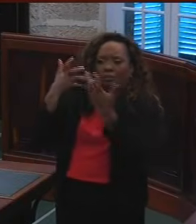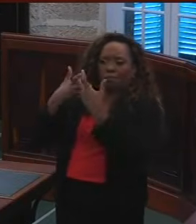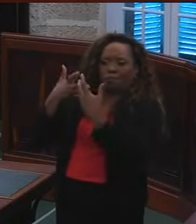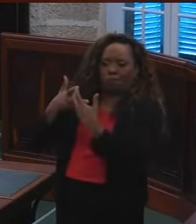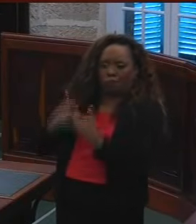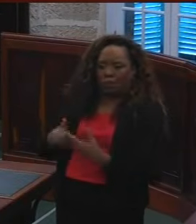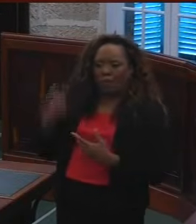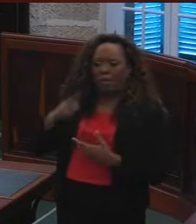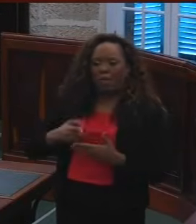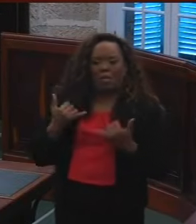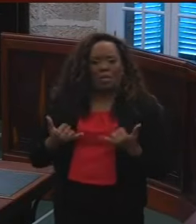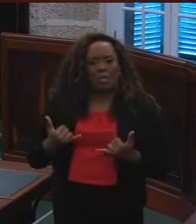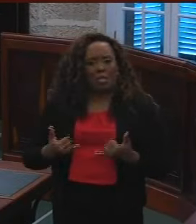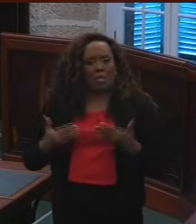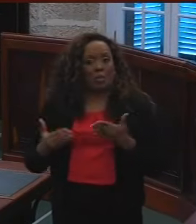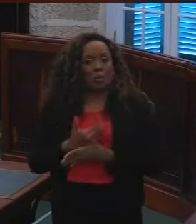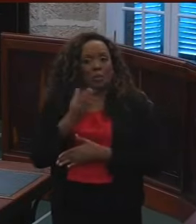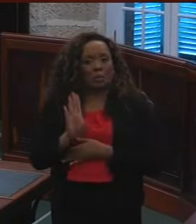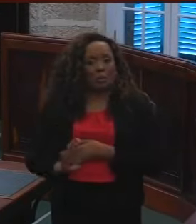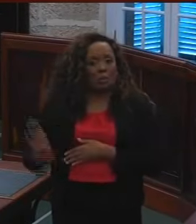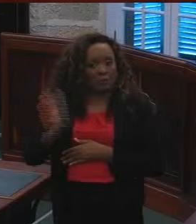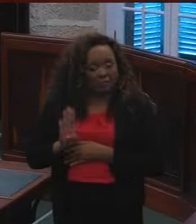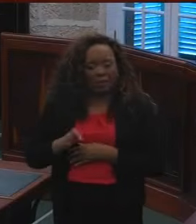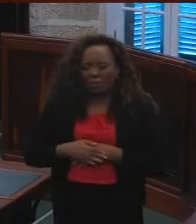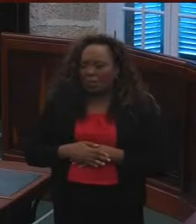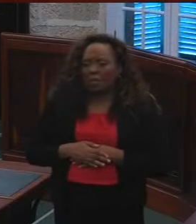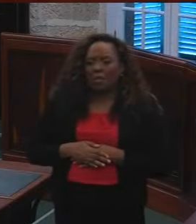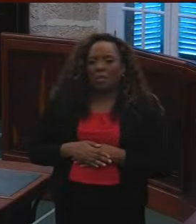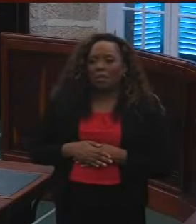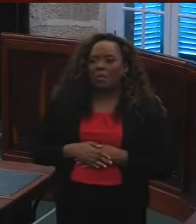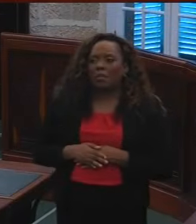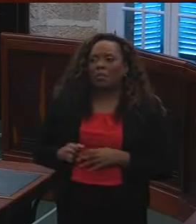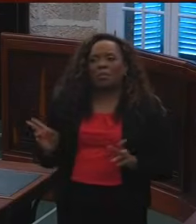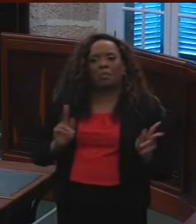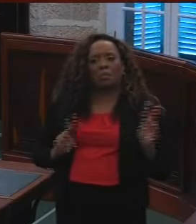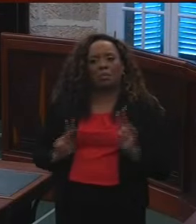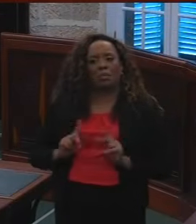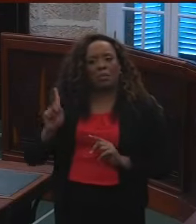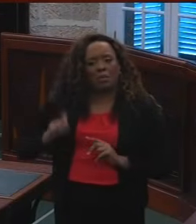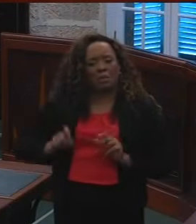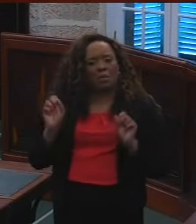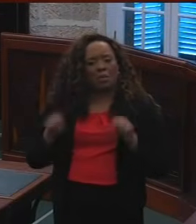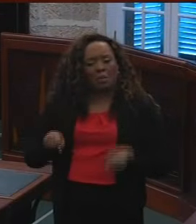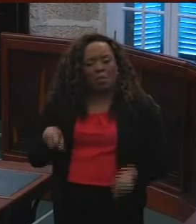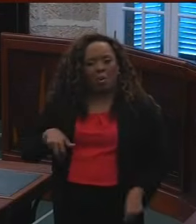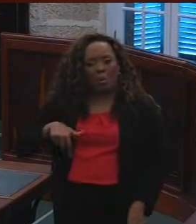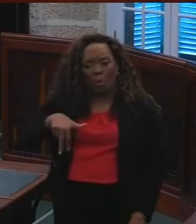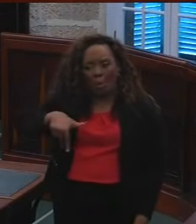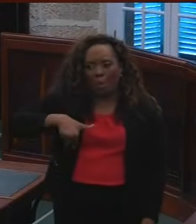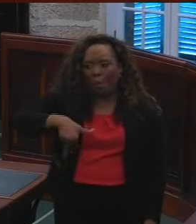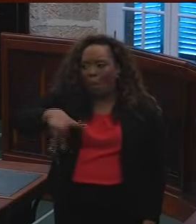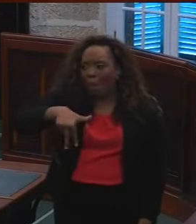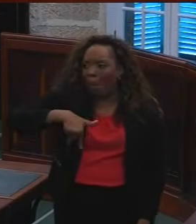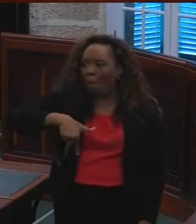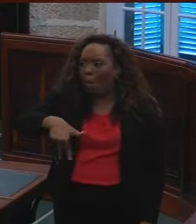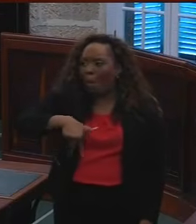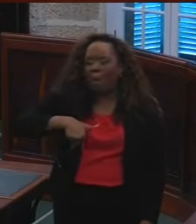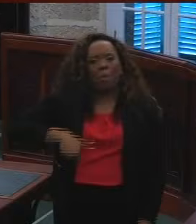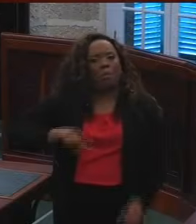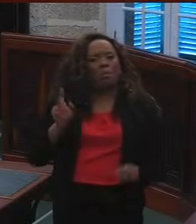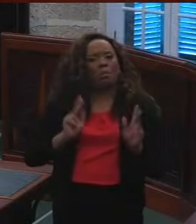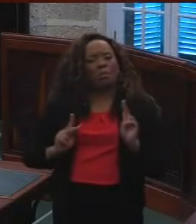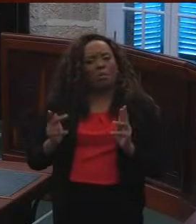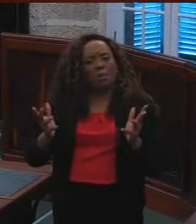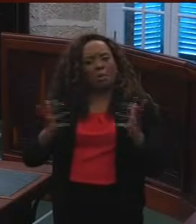Barbados. There have to be spaces where people can walk and people can feel safe